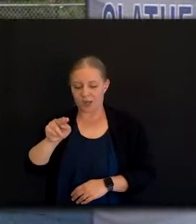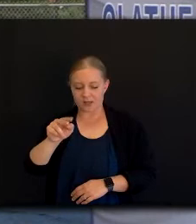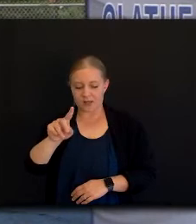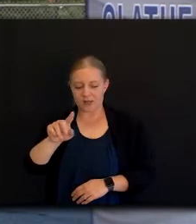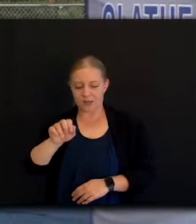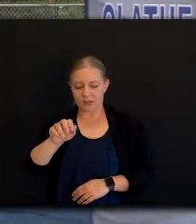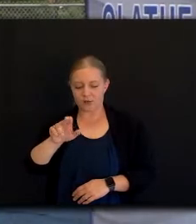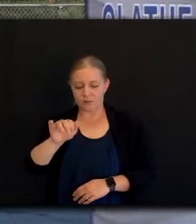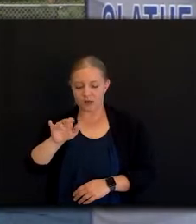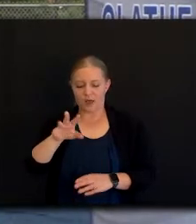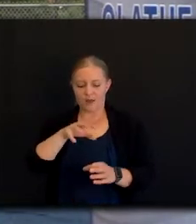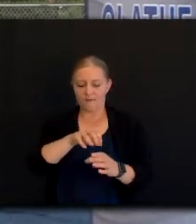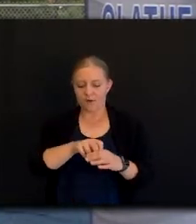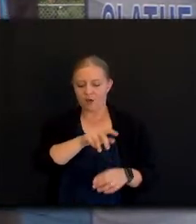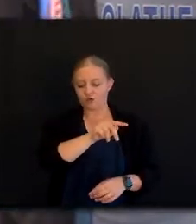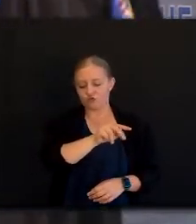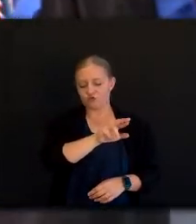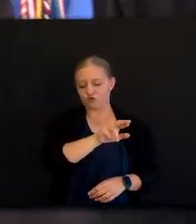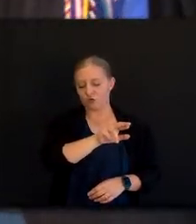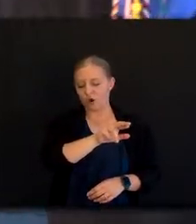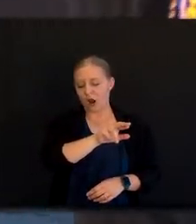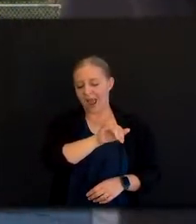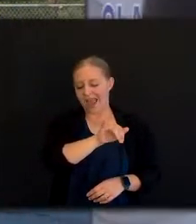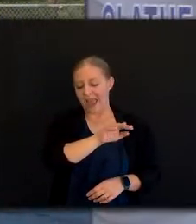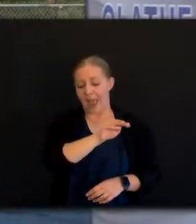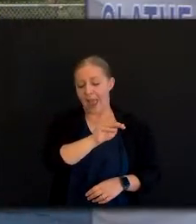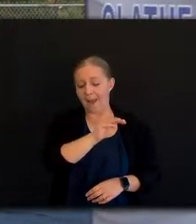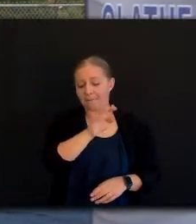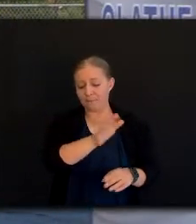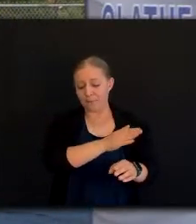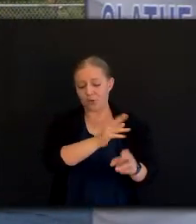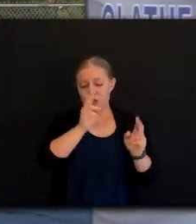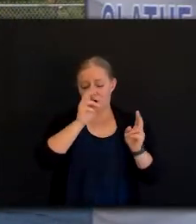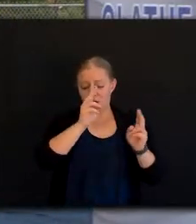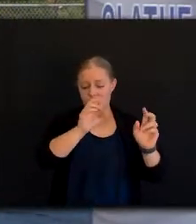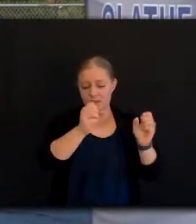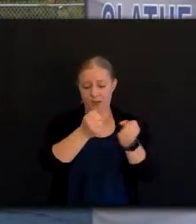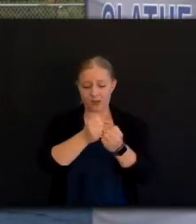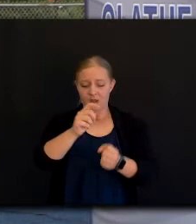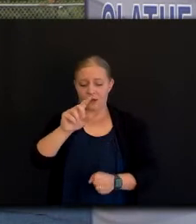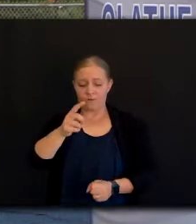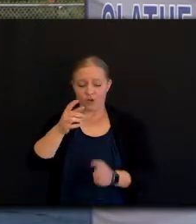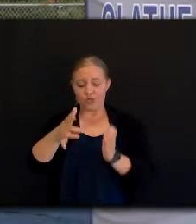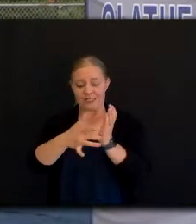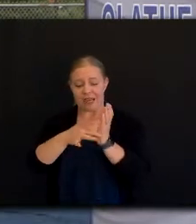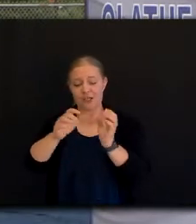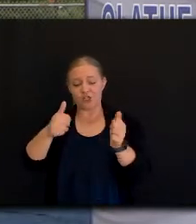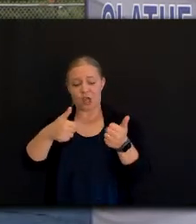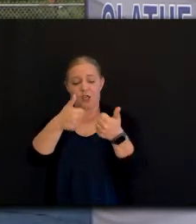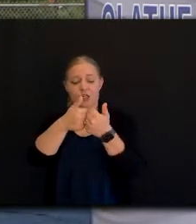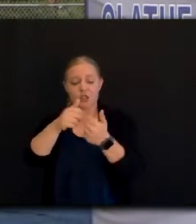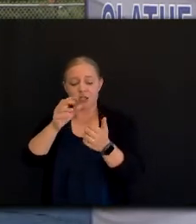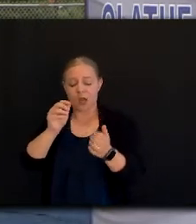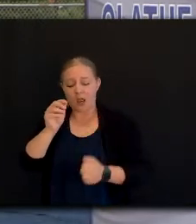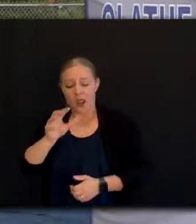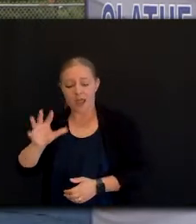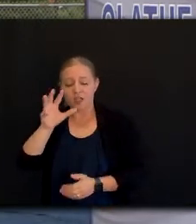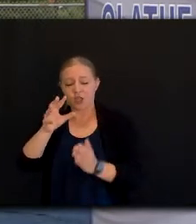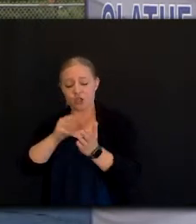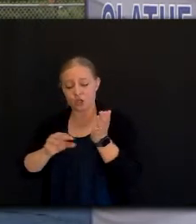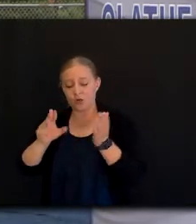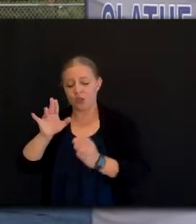in Tri-M Music Honor Society, First Tech Challenge, Asian Student Union, Principals Advisory, and Technology Student Association.